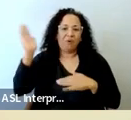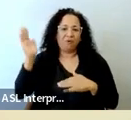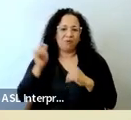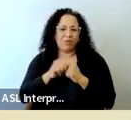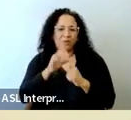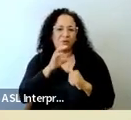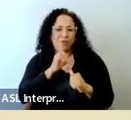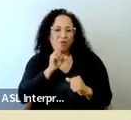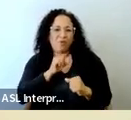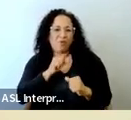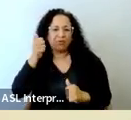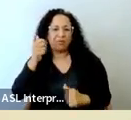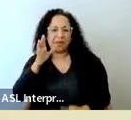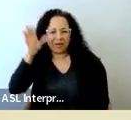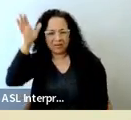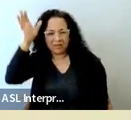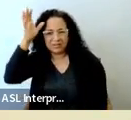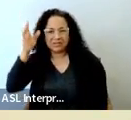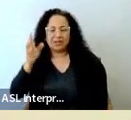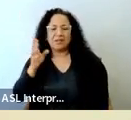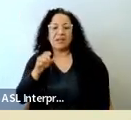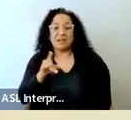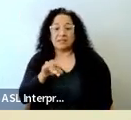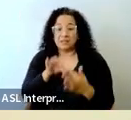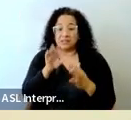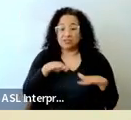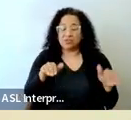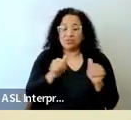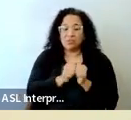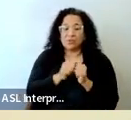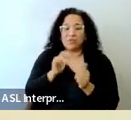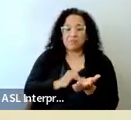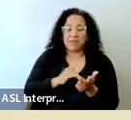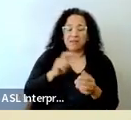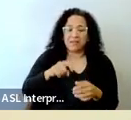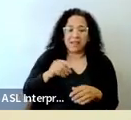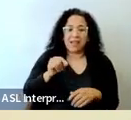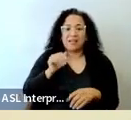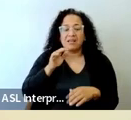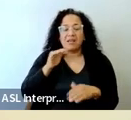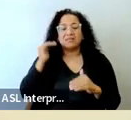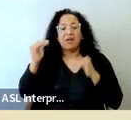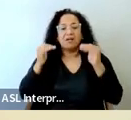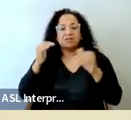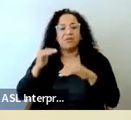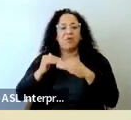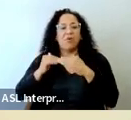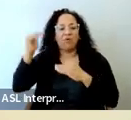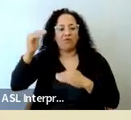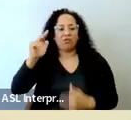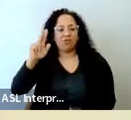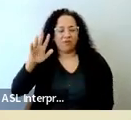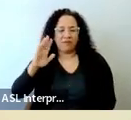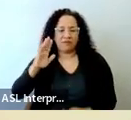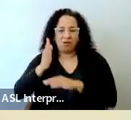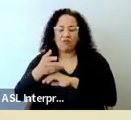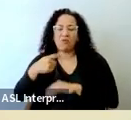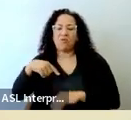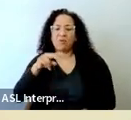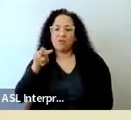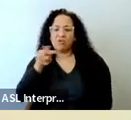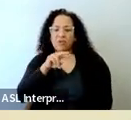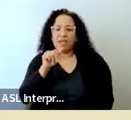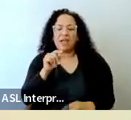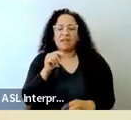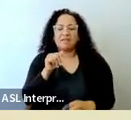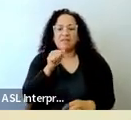say, particularly the children with medical needs and the adults 35 and over, we were looking at our non-English speaking